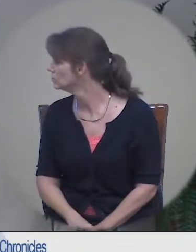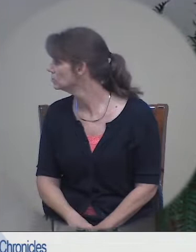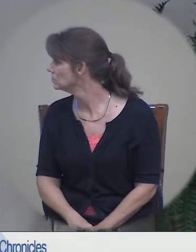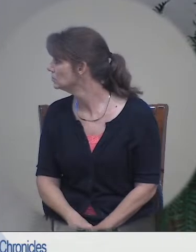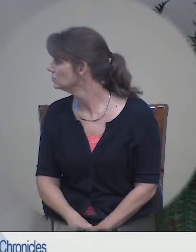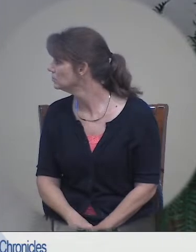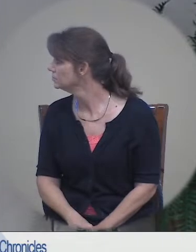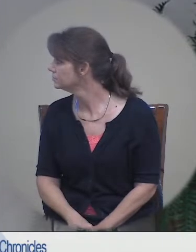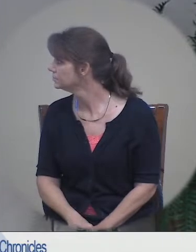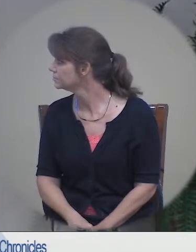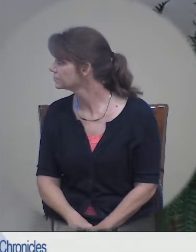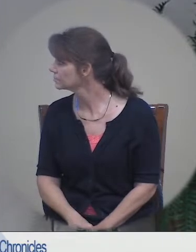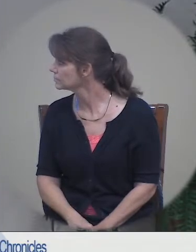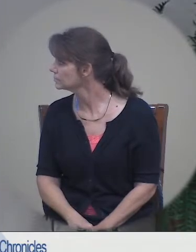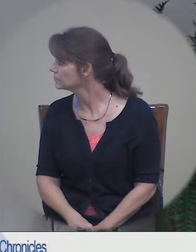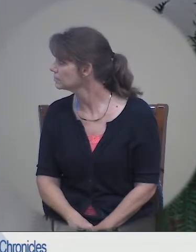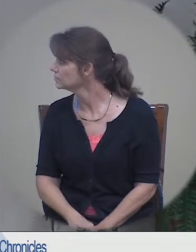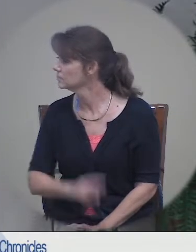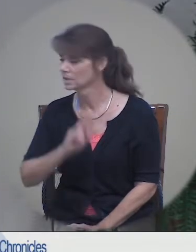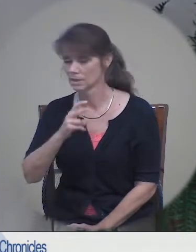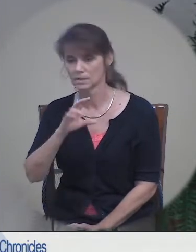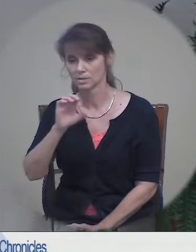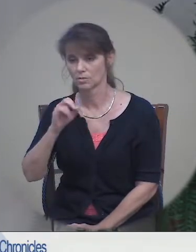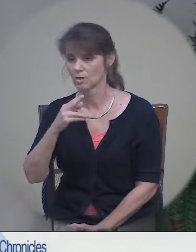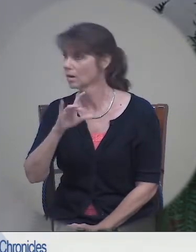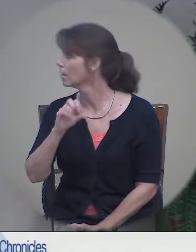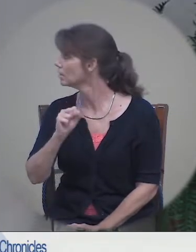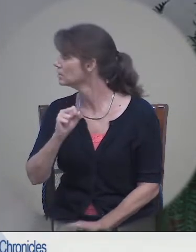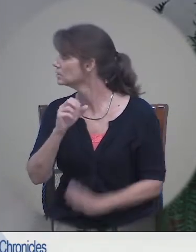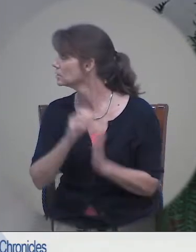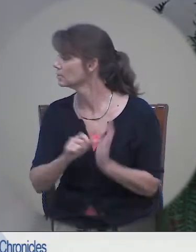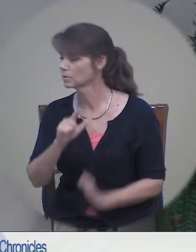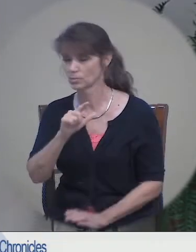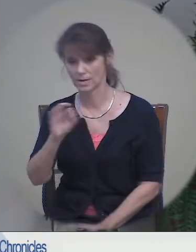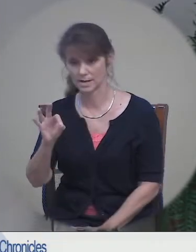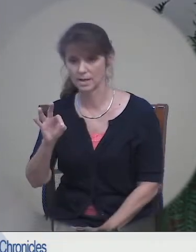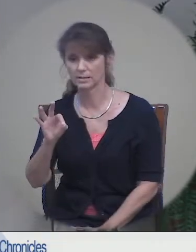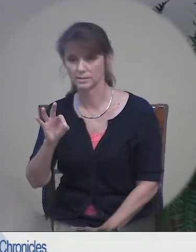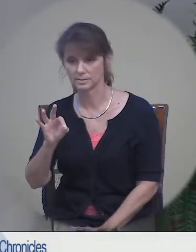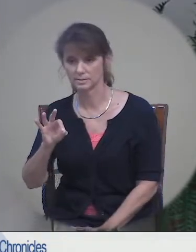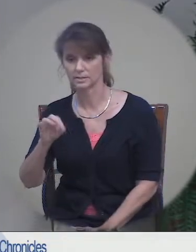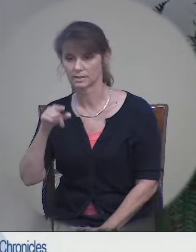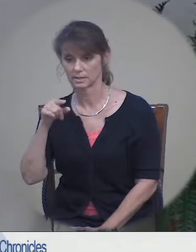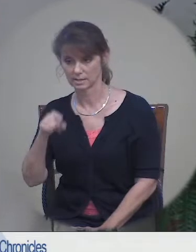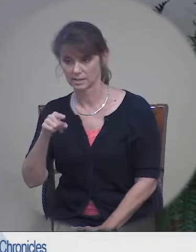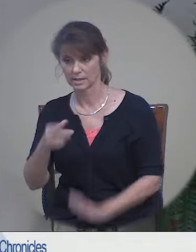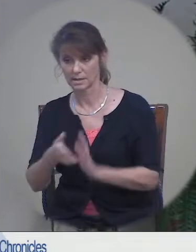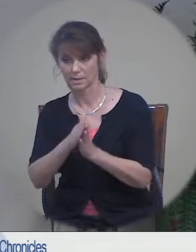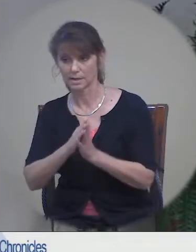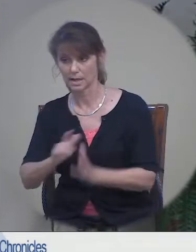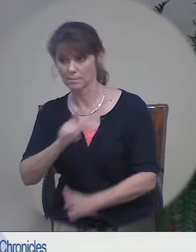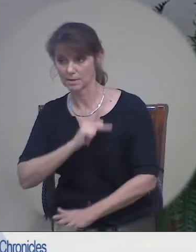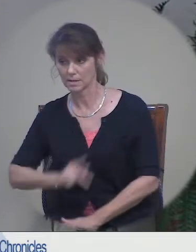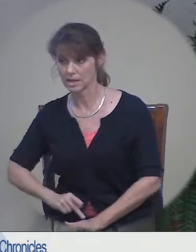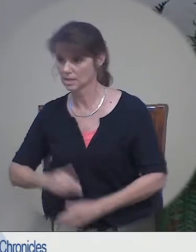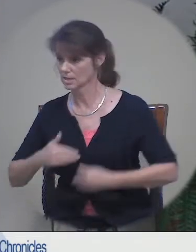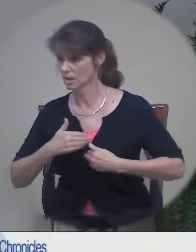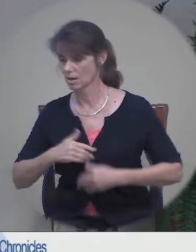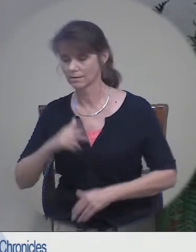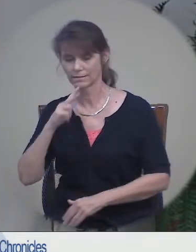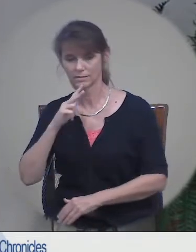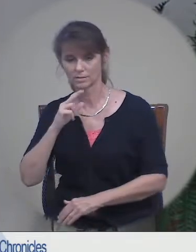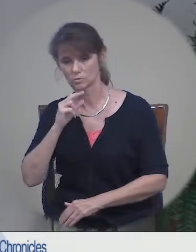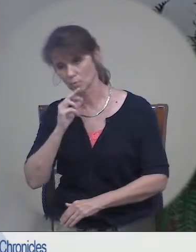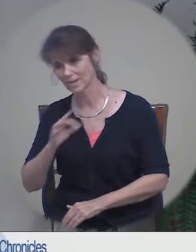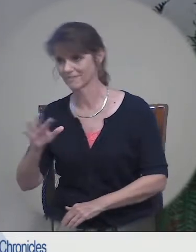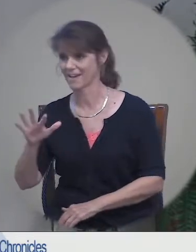Again, this is kind of a parallel text to what we looked at, but it begins this section. It says, Hezekiah became king when he was 25 years old, and he